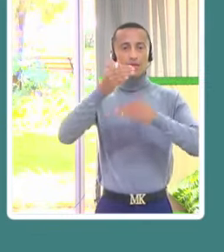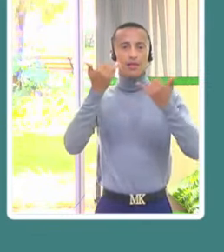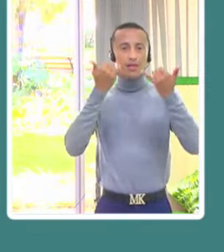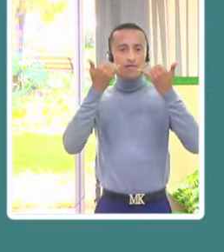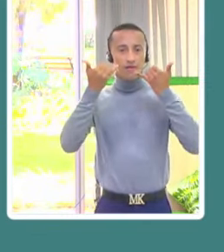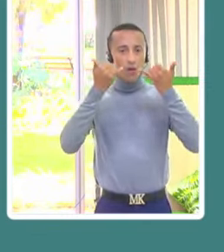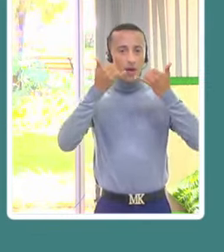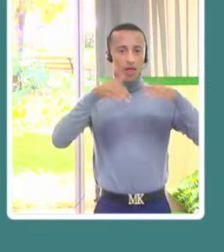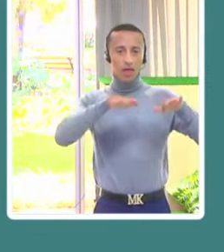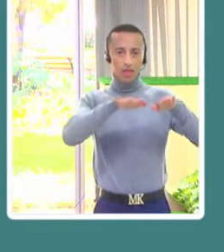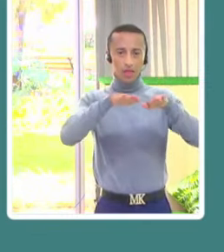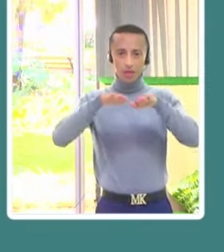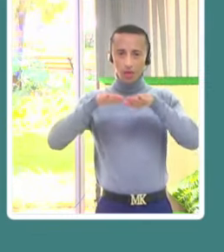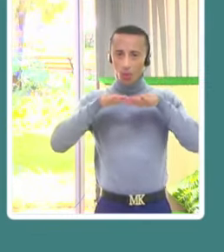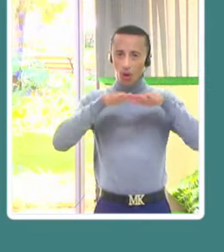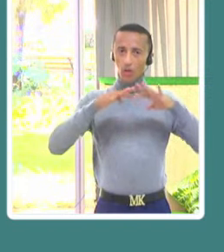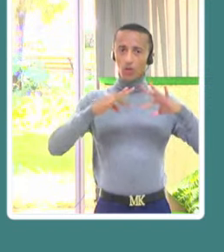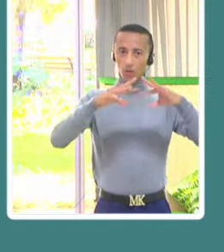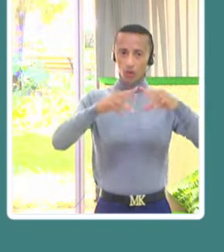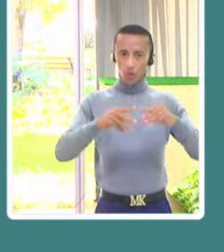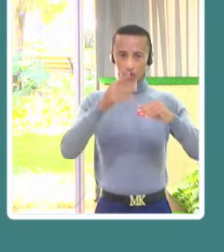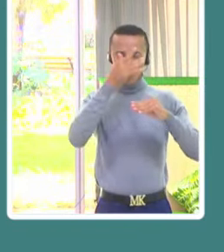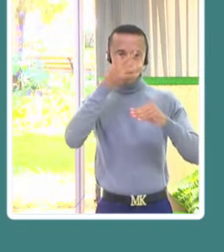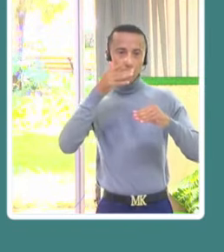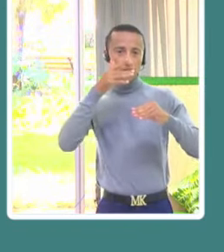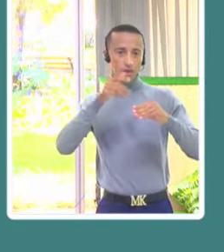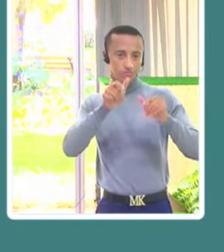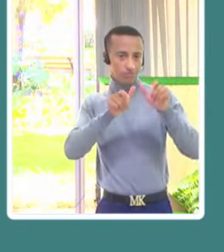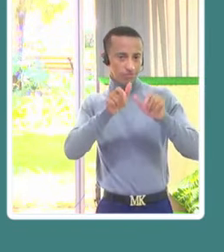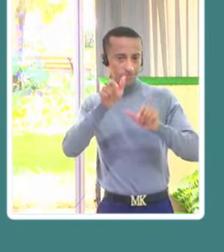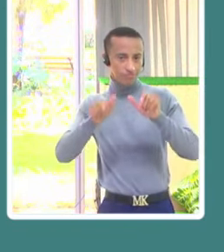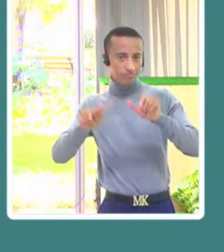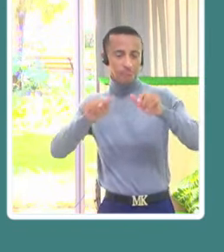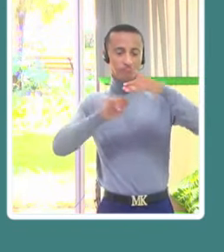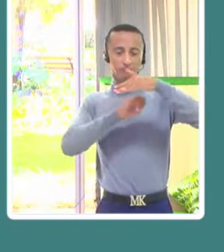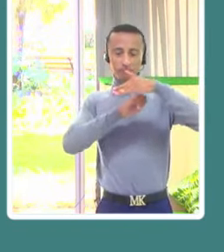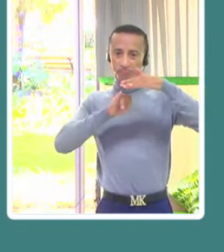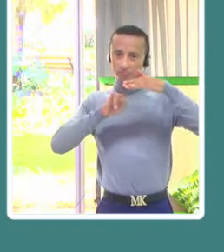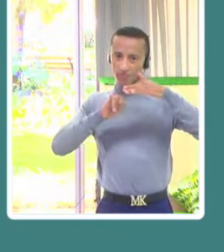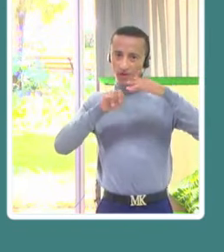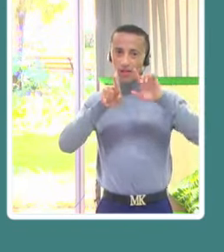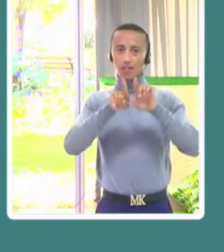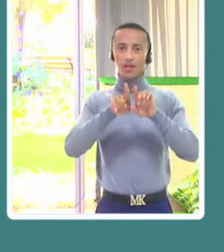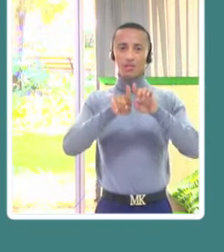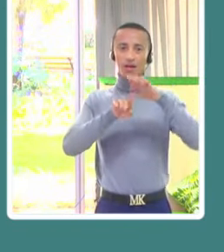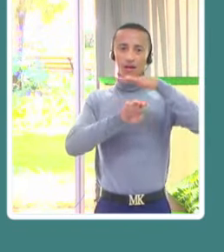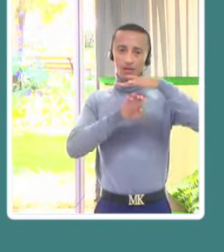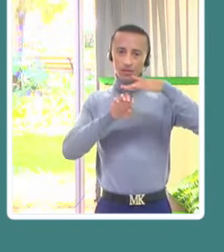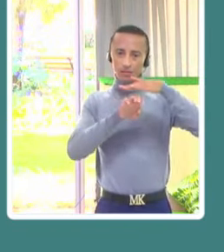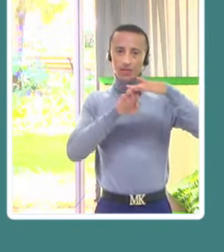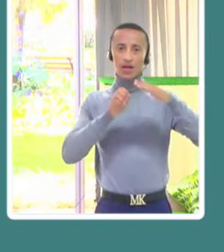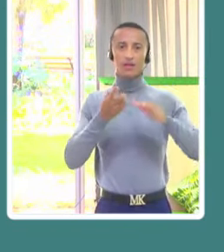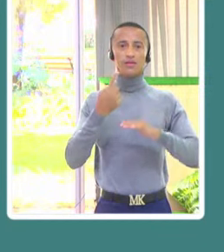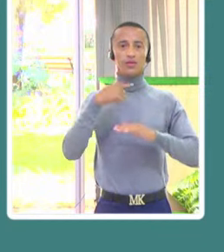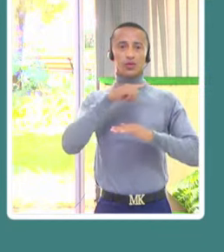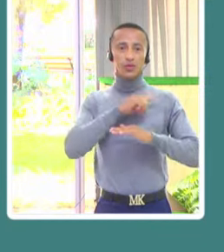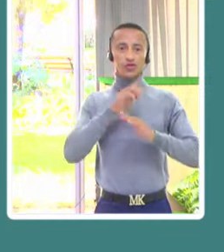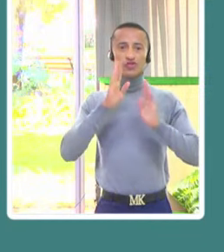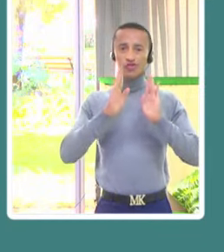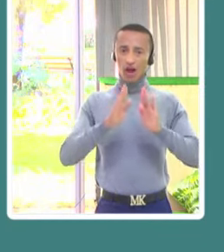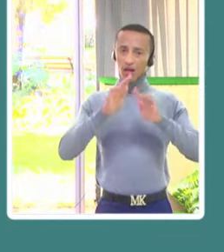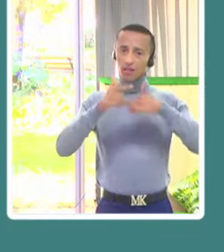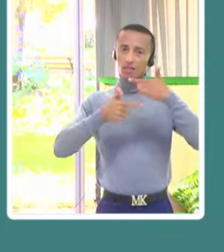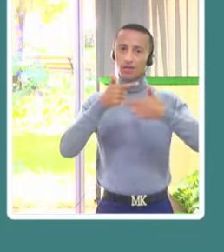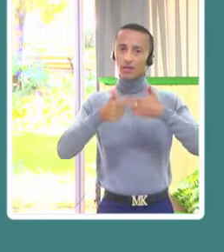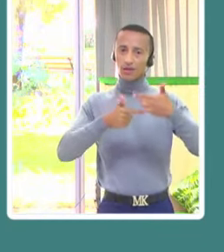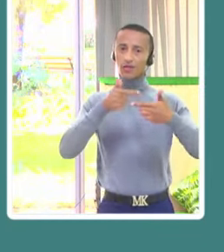to individuals or institutions. And this is something that we have been working on, it's sovereignty and control, and Guy can speak a little